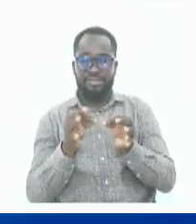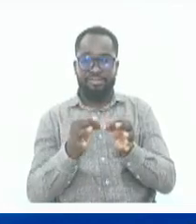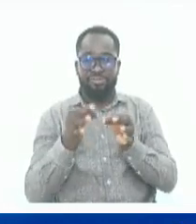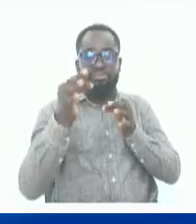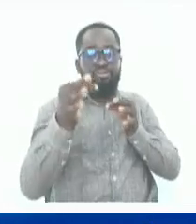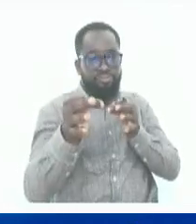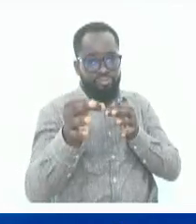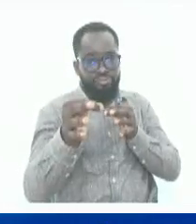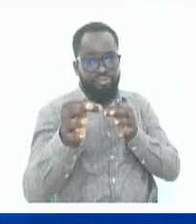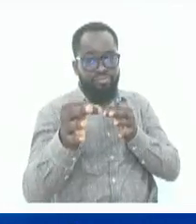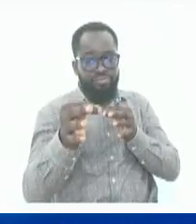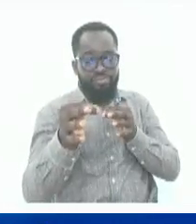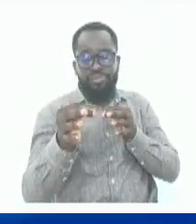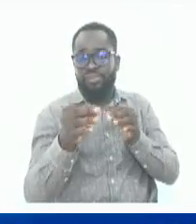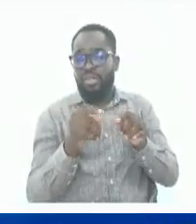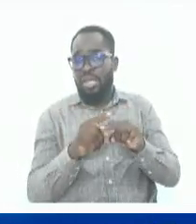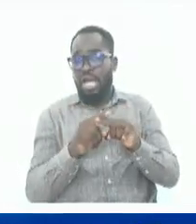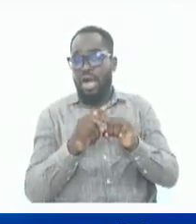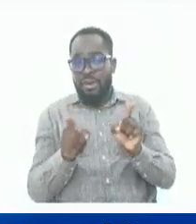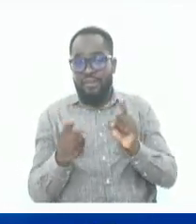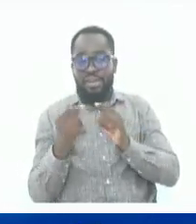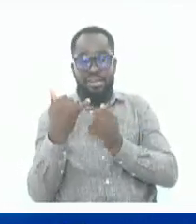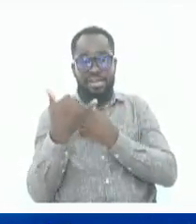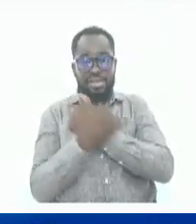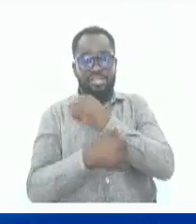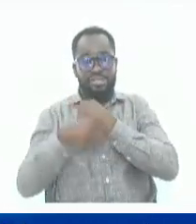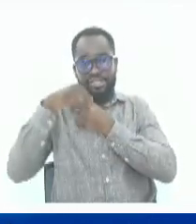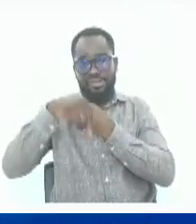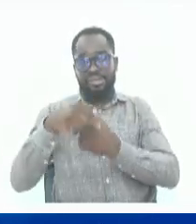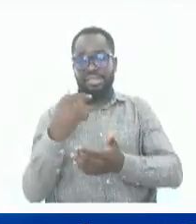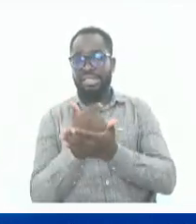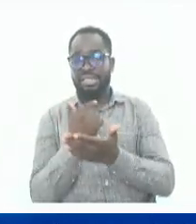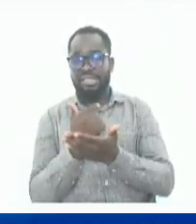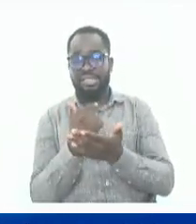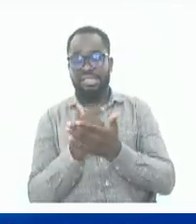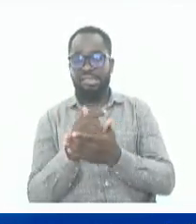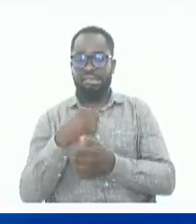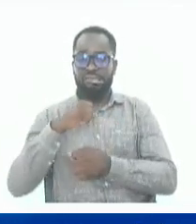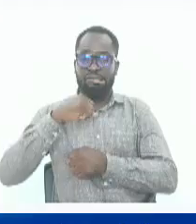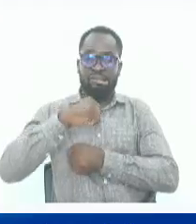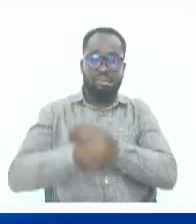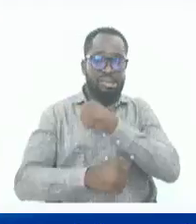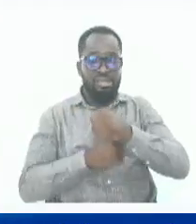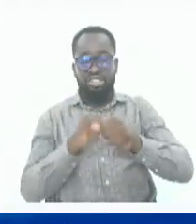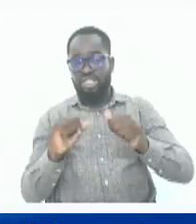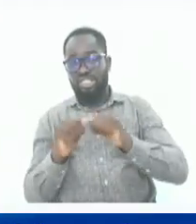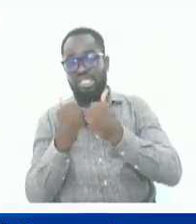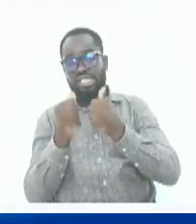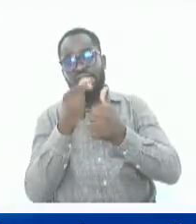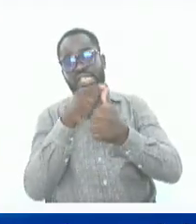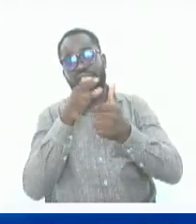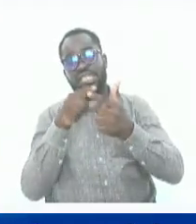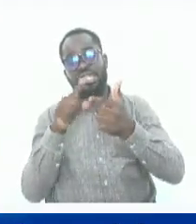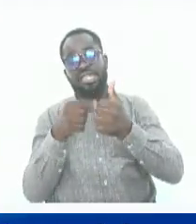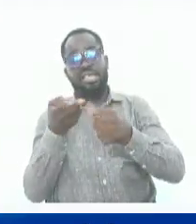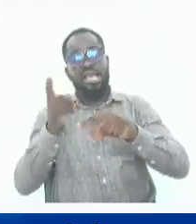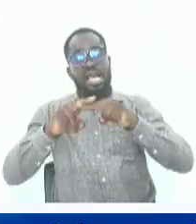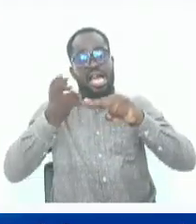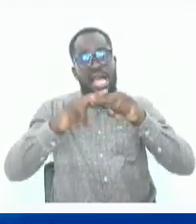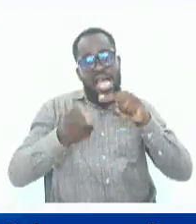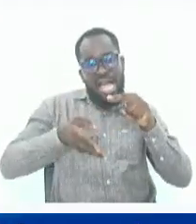facility. However, the country continued to grapple with persistent challenges, including high